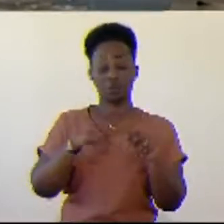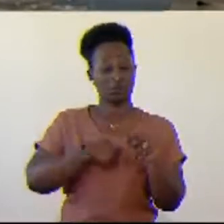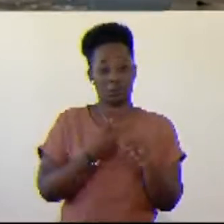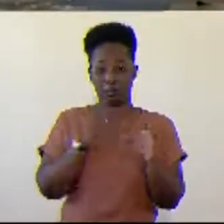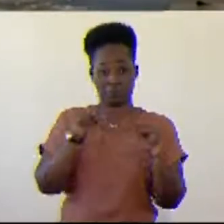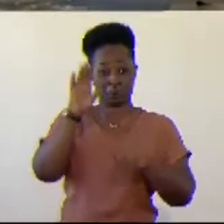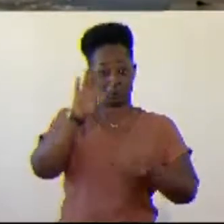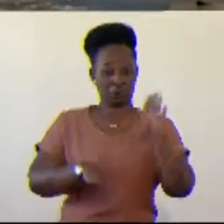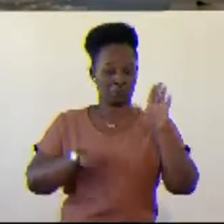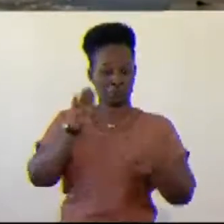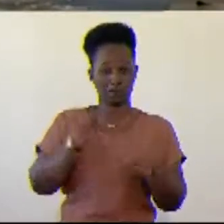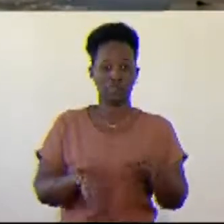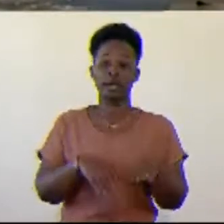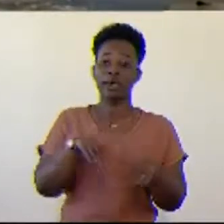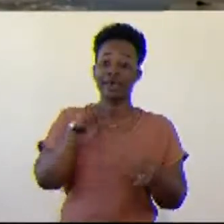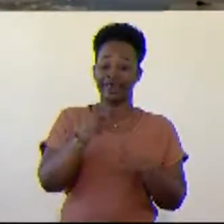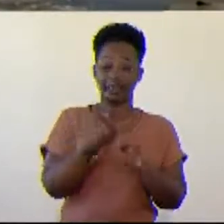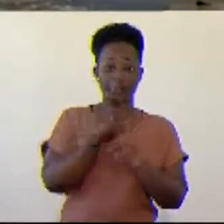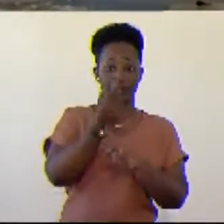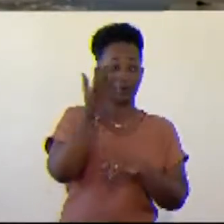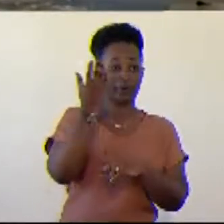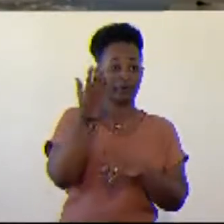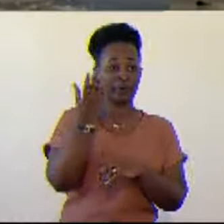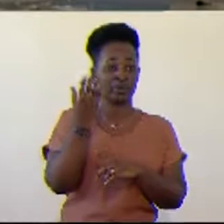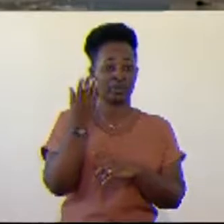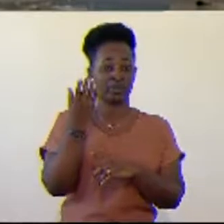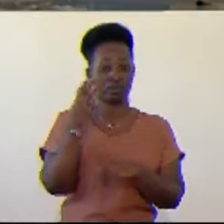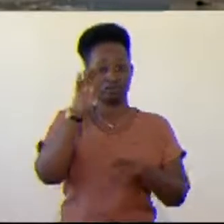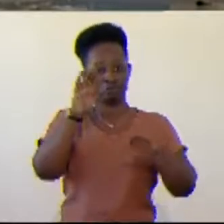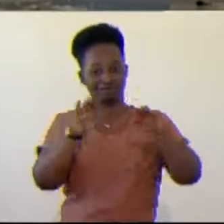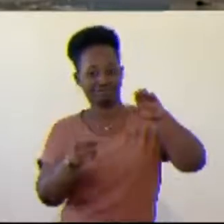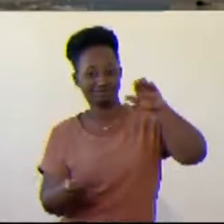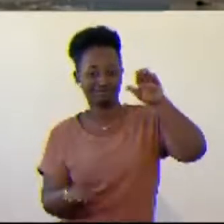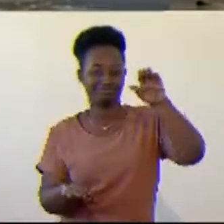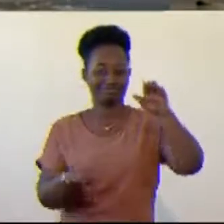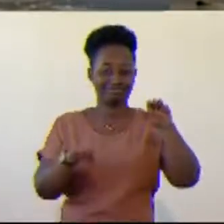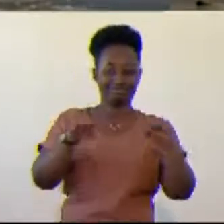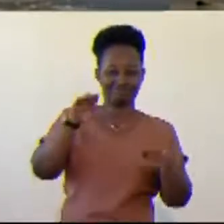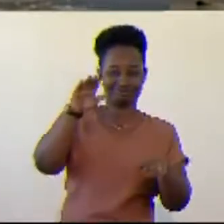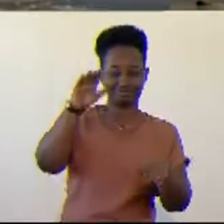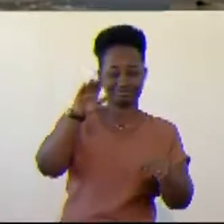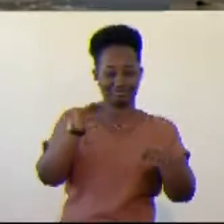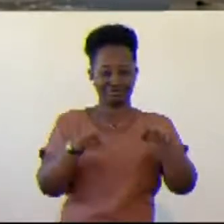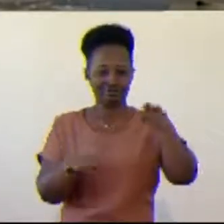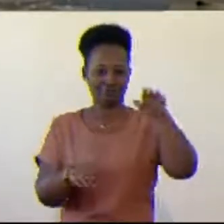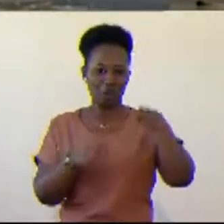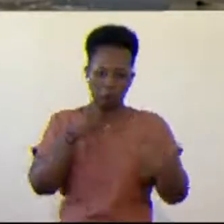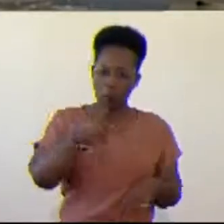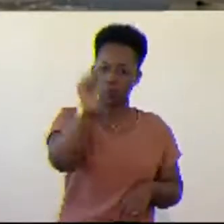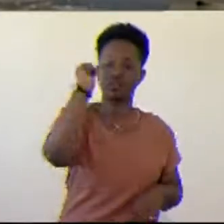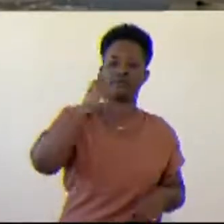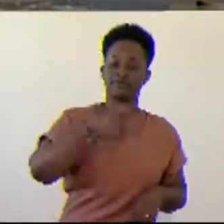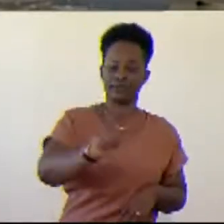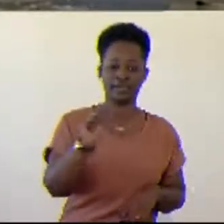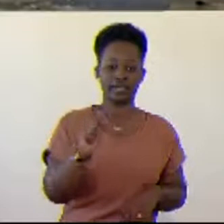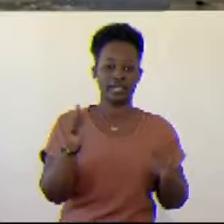do that. The candle is actually, oscillating on its own. And